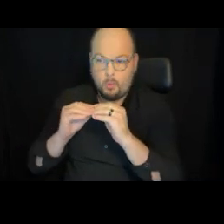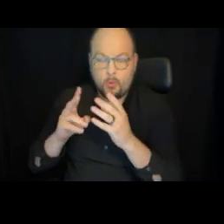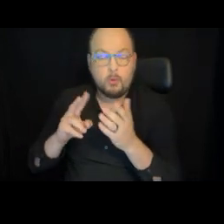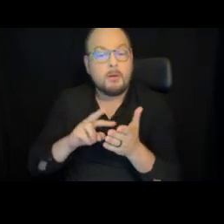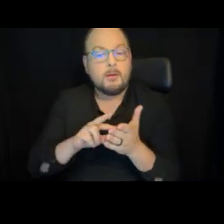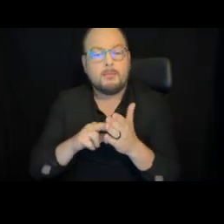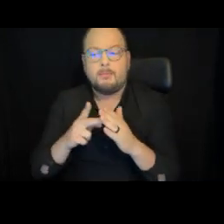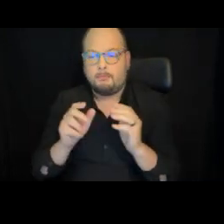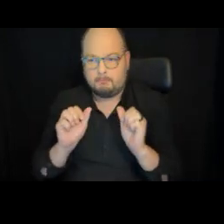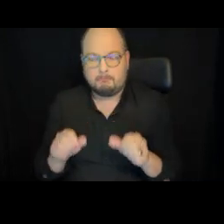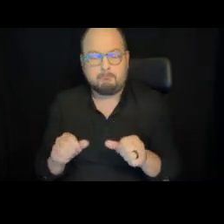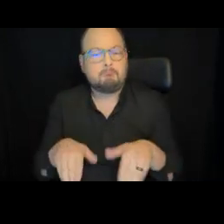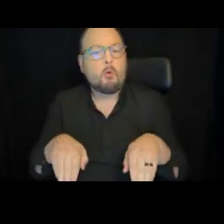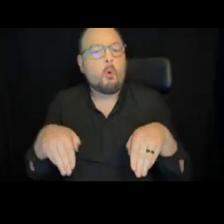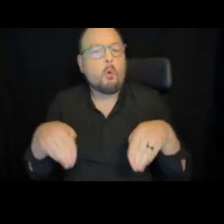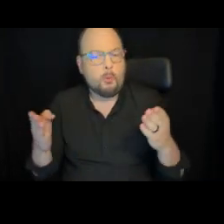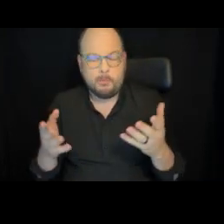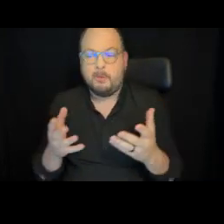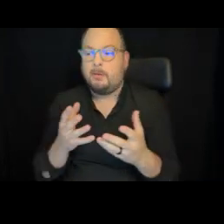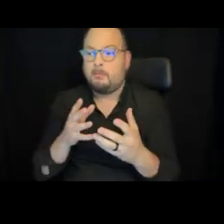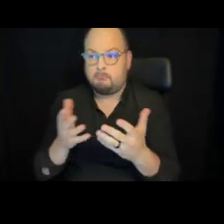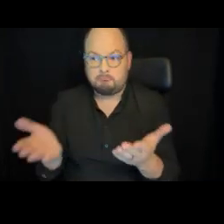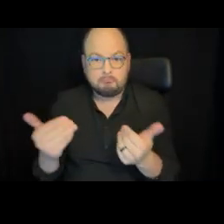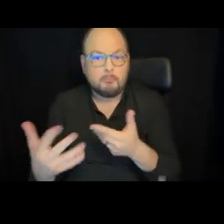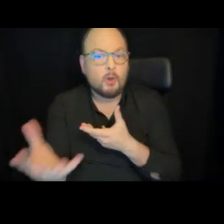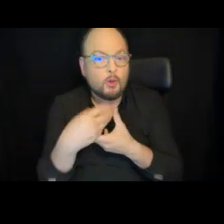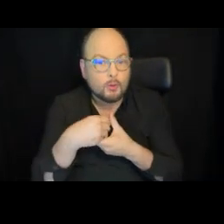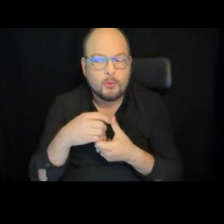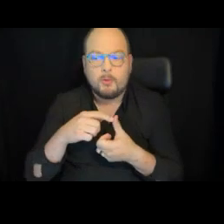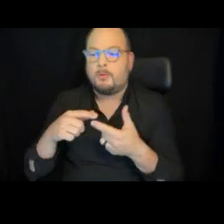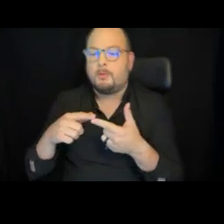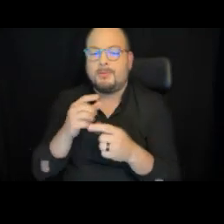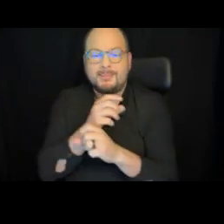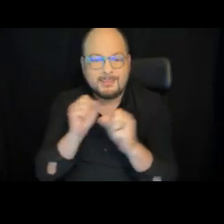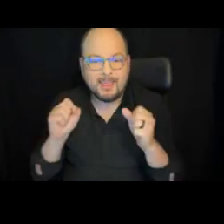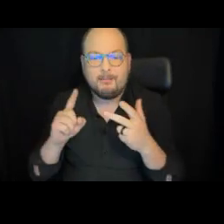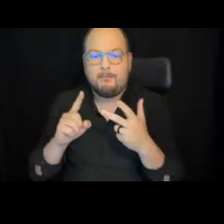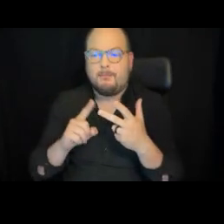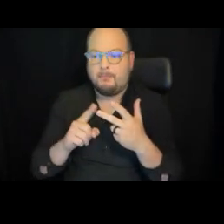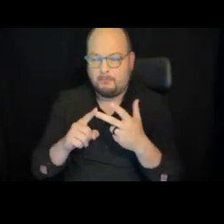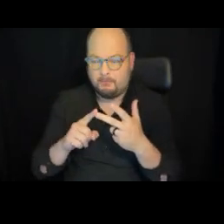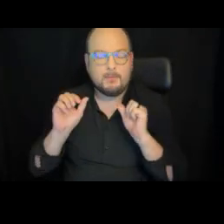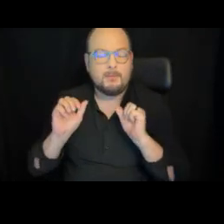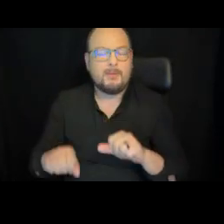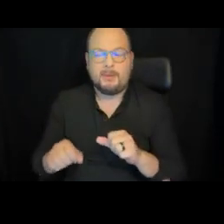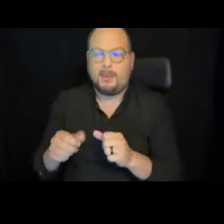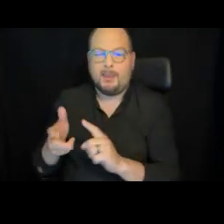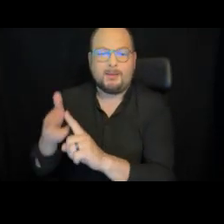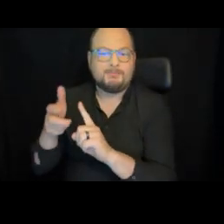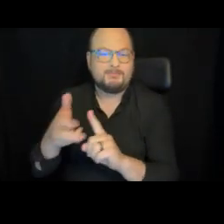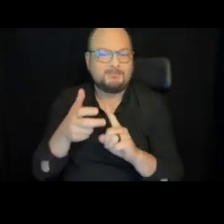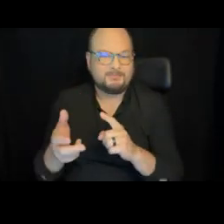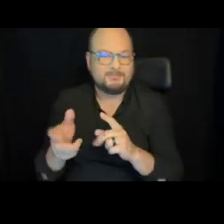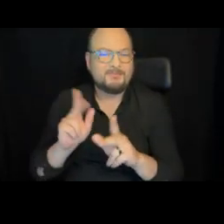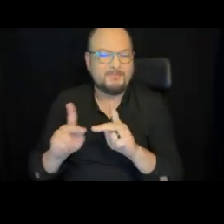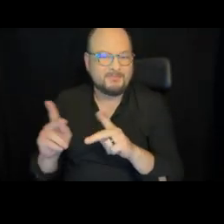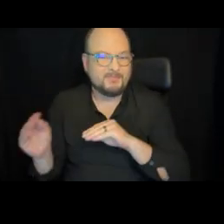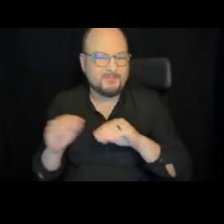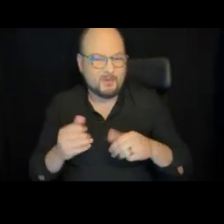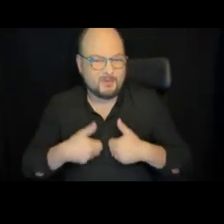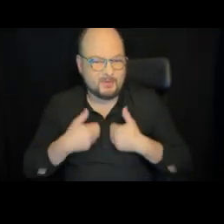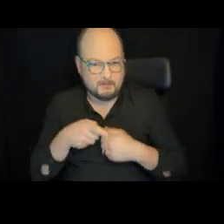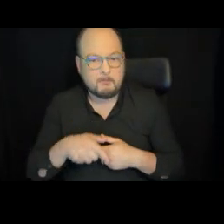inclusivity, safety, and marketability. Today's training focuses on Requirement 7